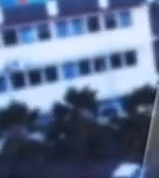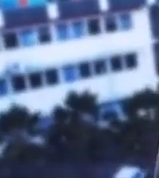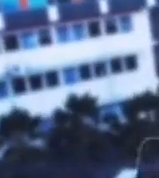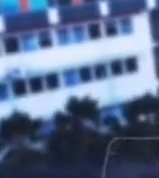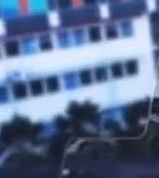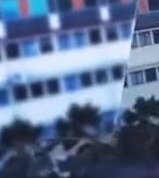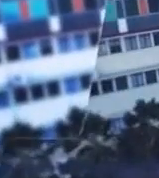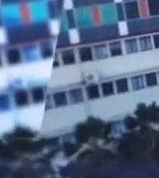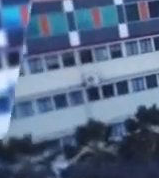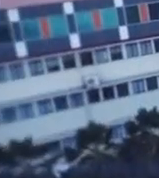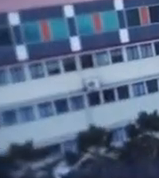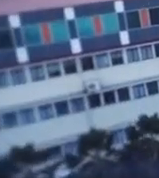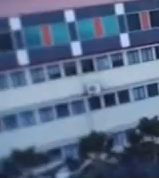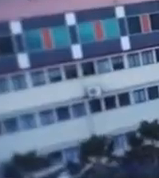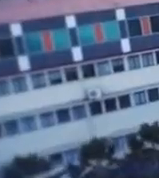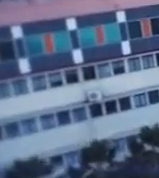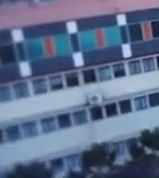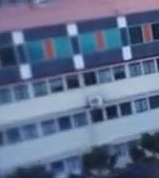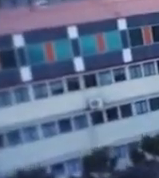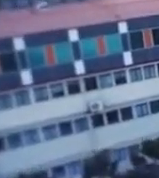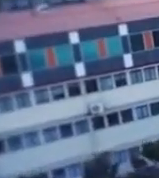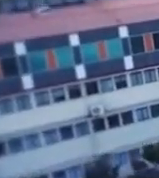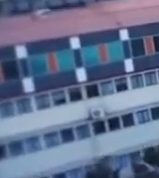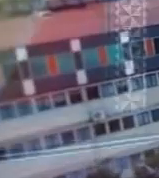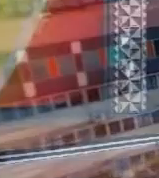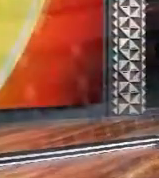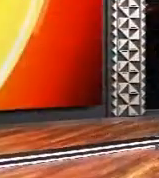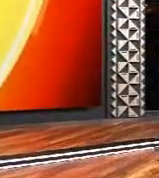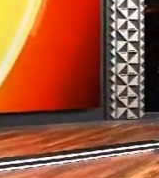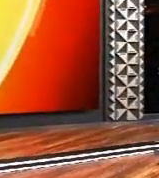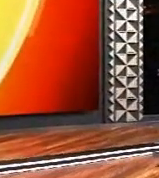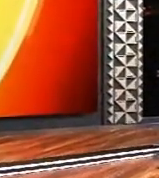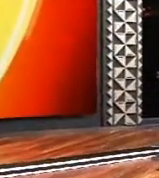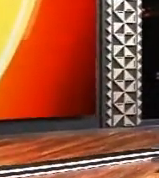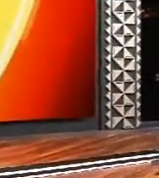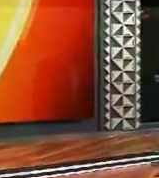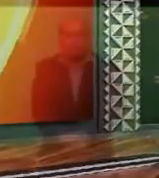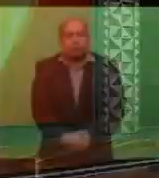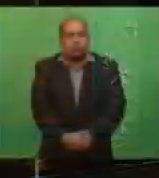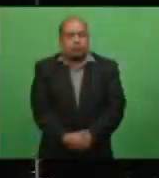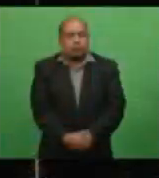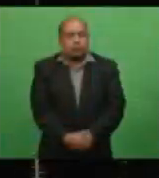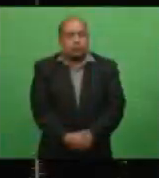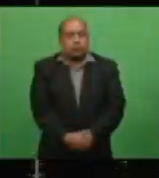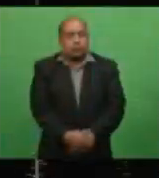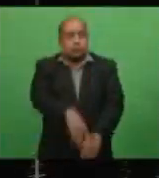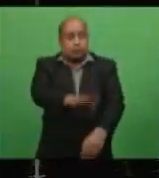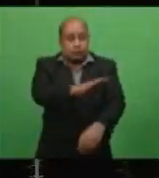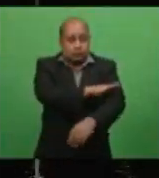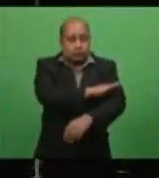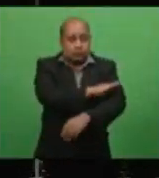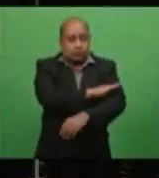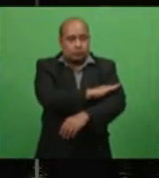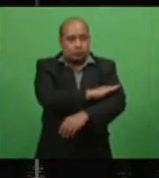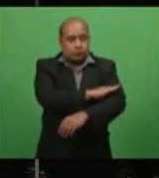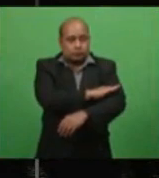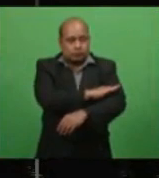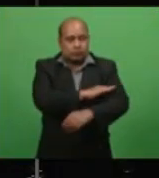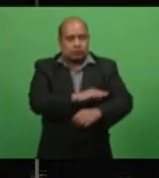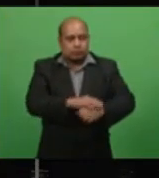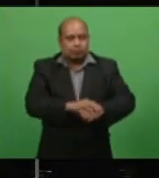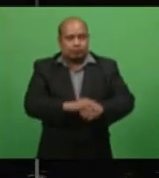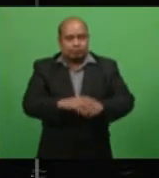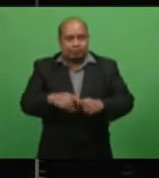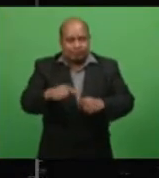From the studios of FBC Suva, Jackie Spate. Prime Minister Vorenge Bainimarama has extended